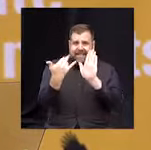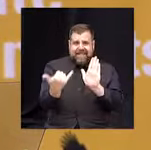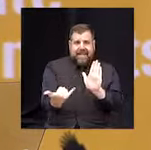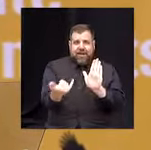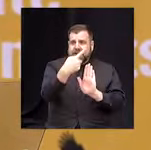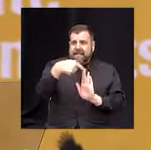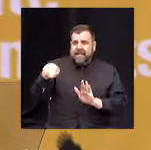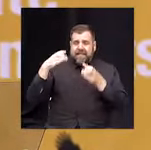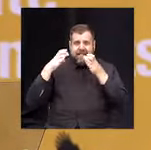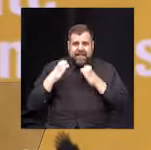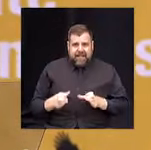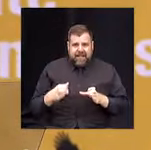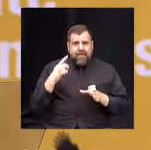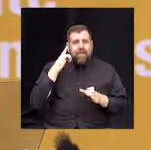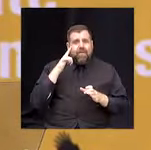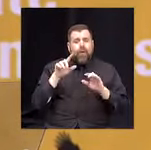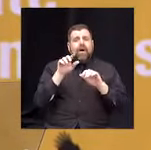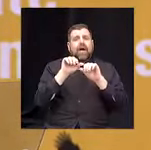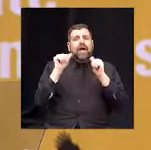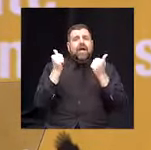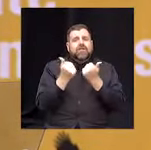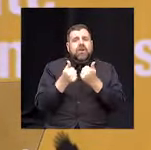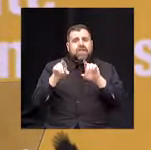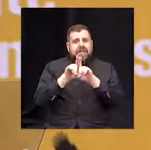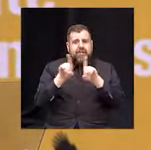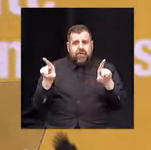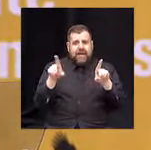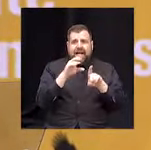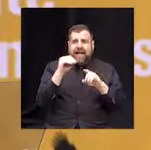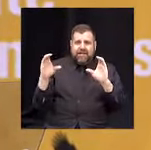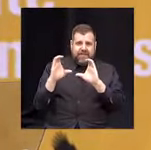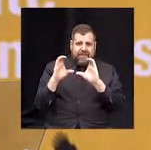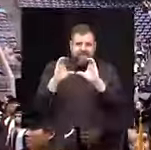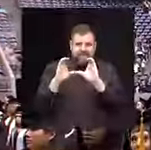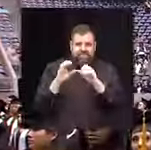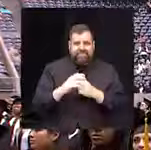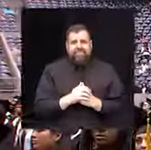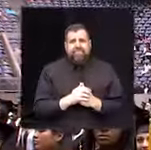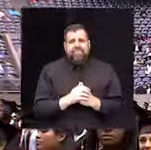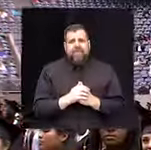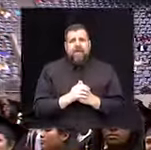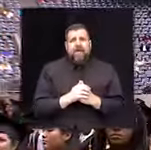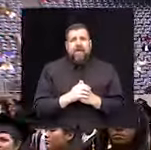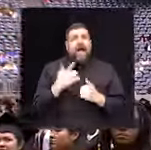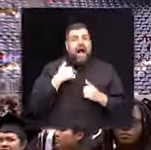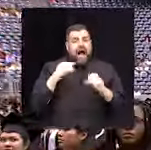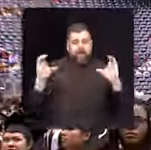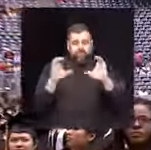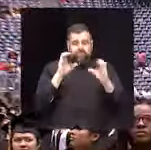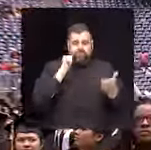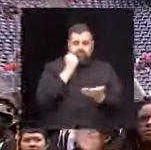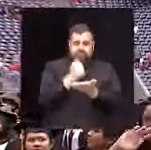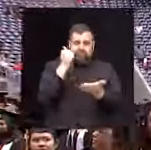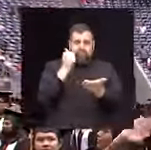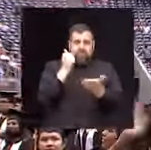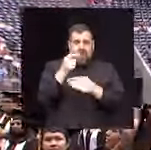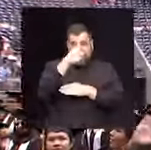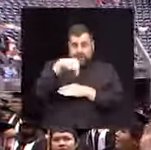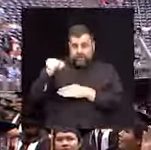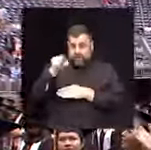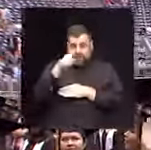these candidates for associate degrees and certificates. I certify that those